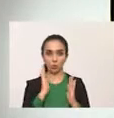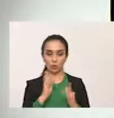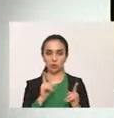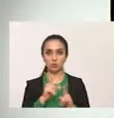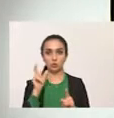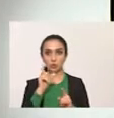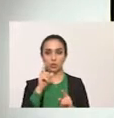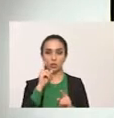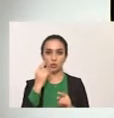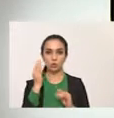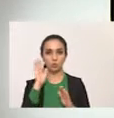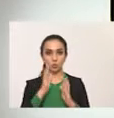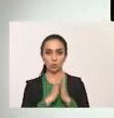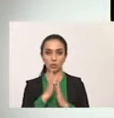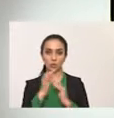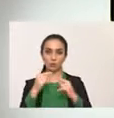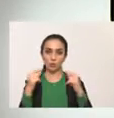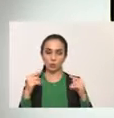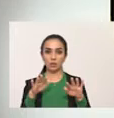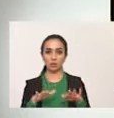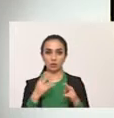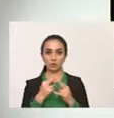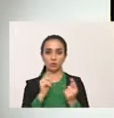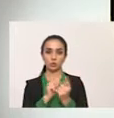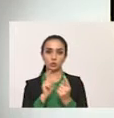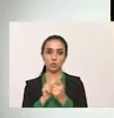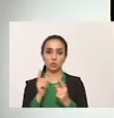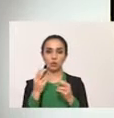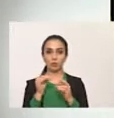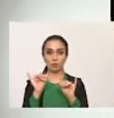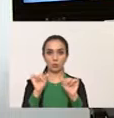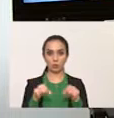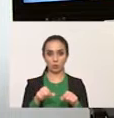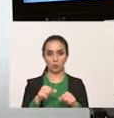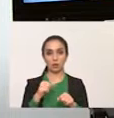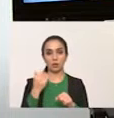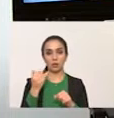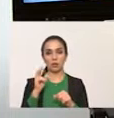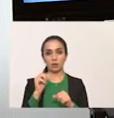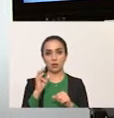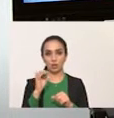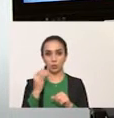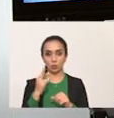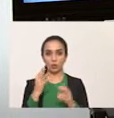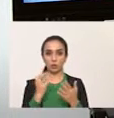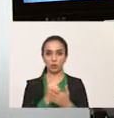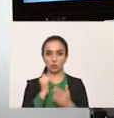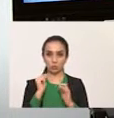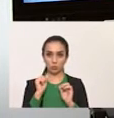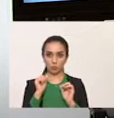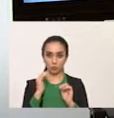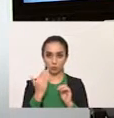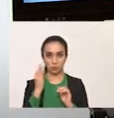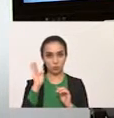yashil suvutlarni biz turli yerlarda uchratishimiz mumkin. Koloniya hosil qiluvchi ko'k